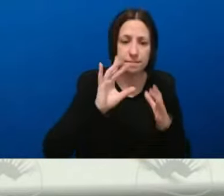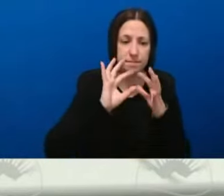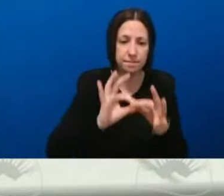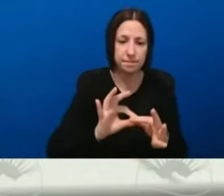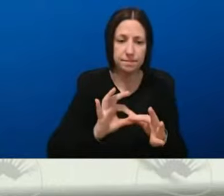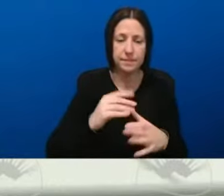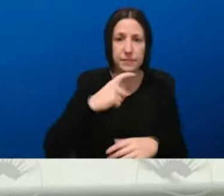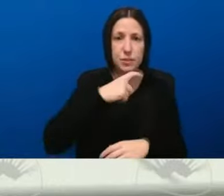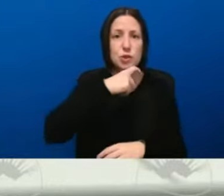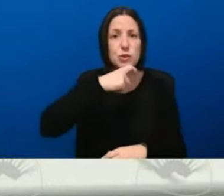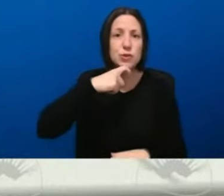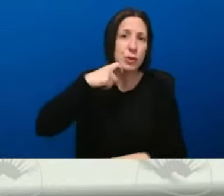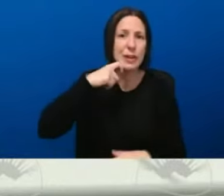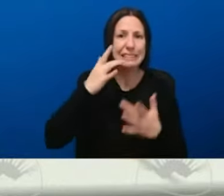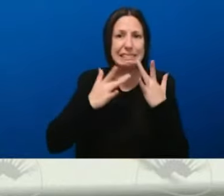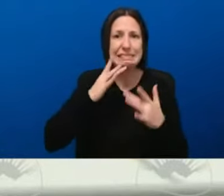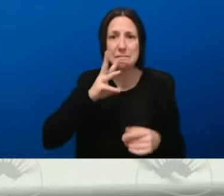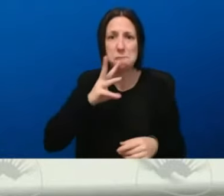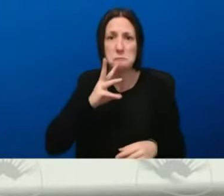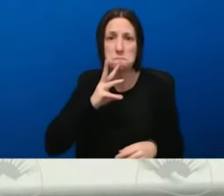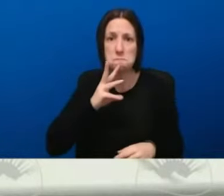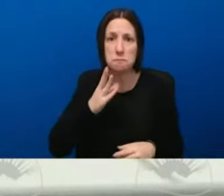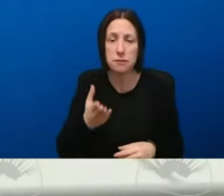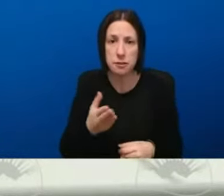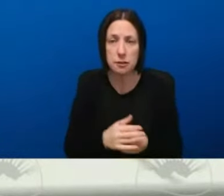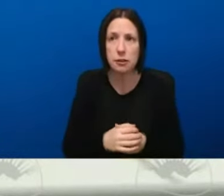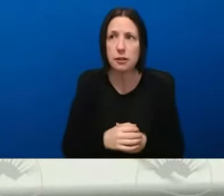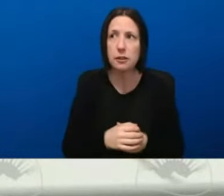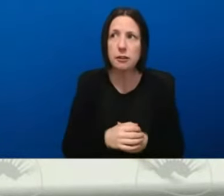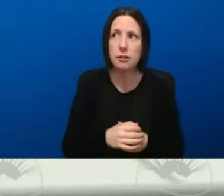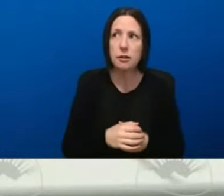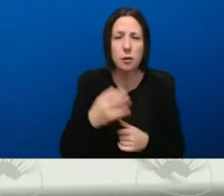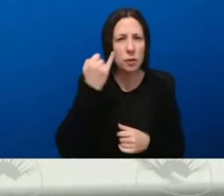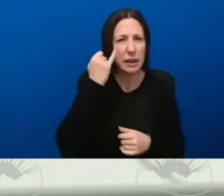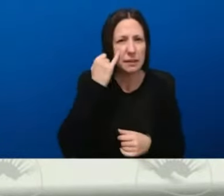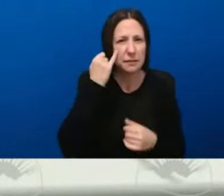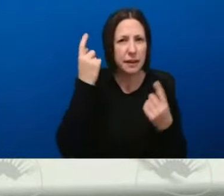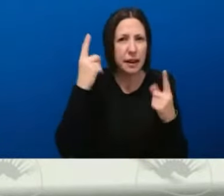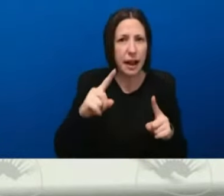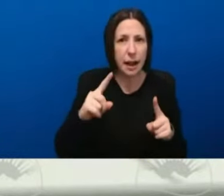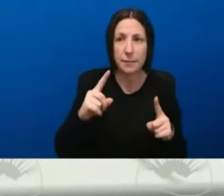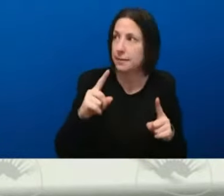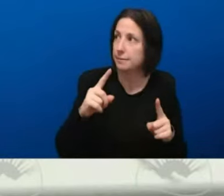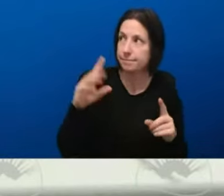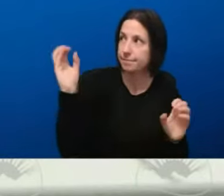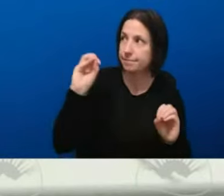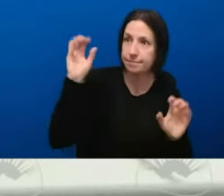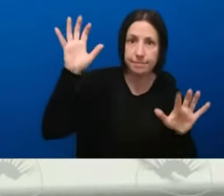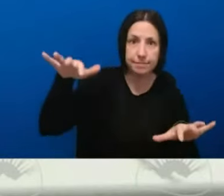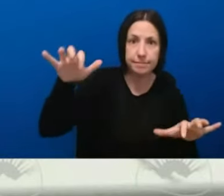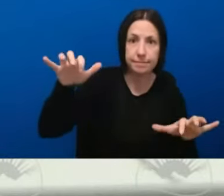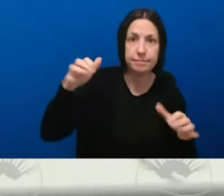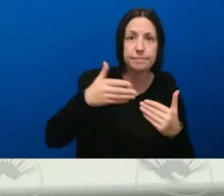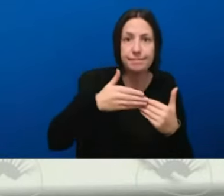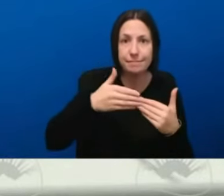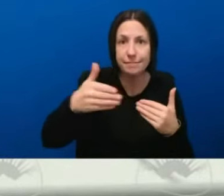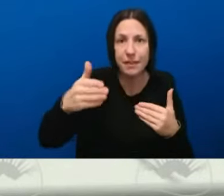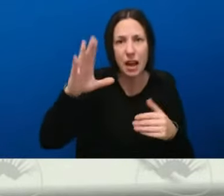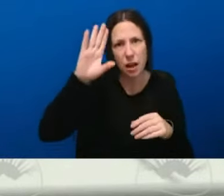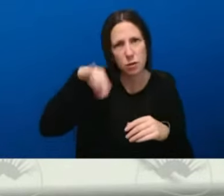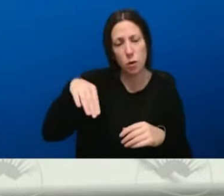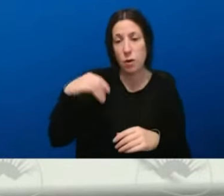is about the drought conditions. What happens if we see another dry fall? Do we have